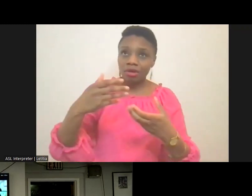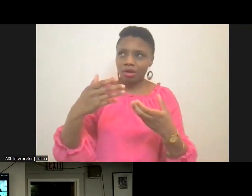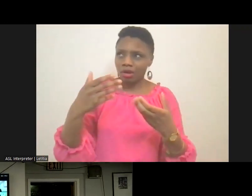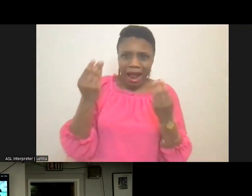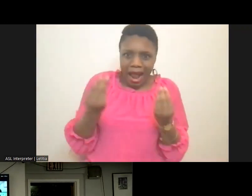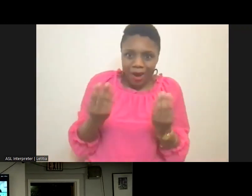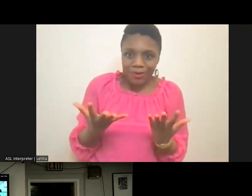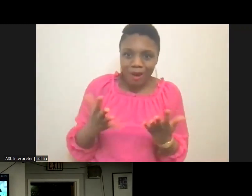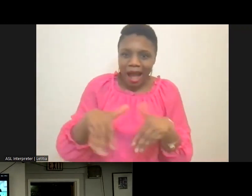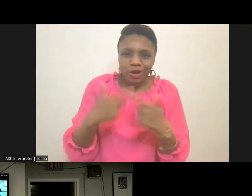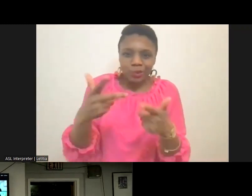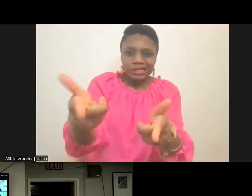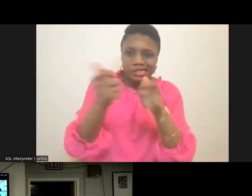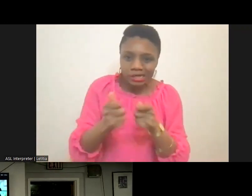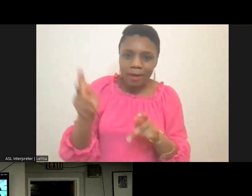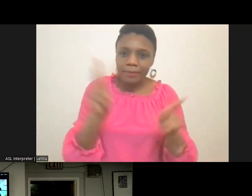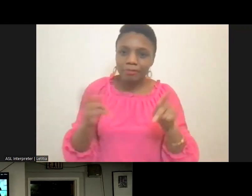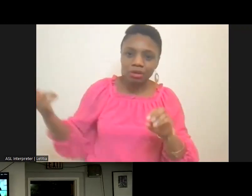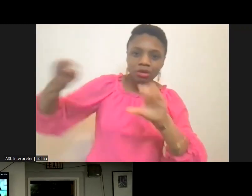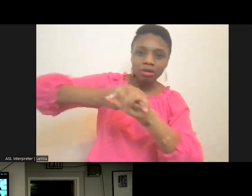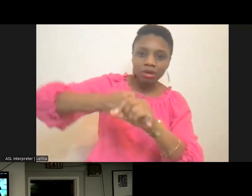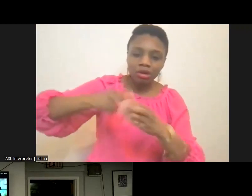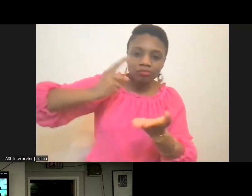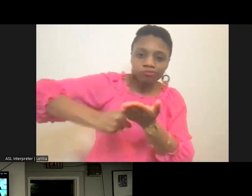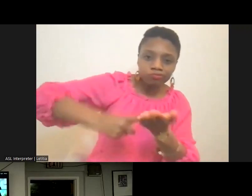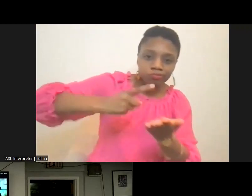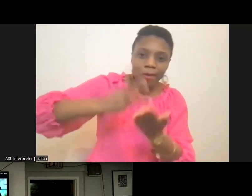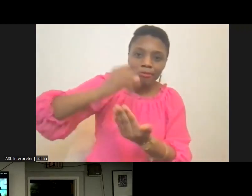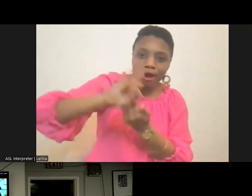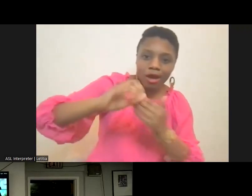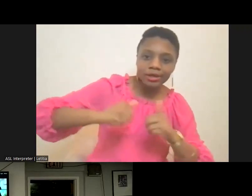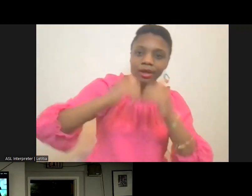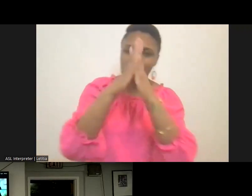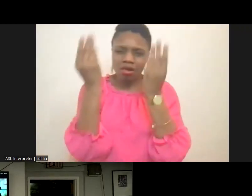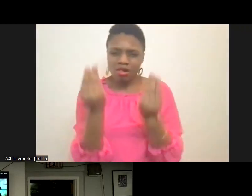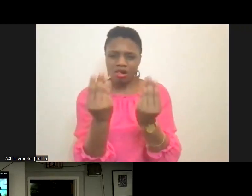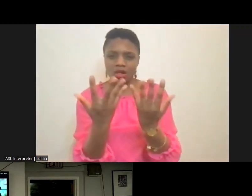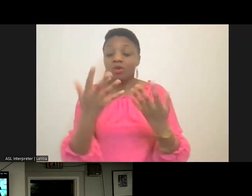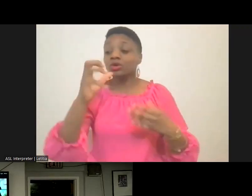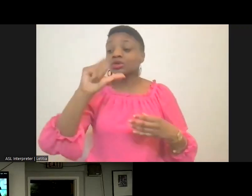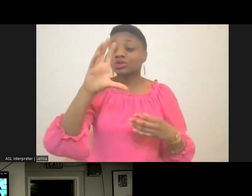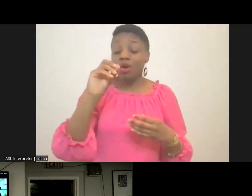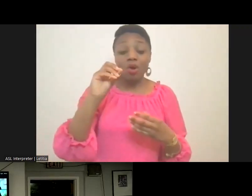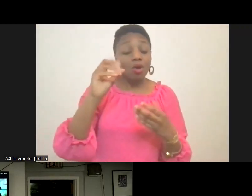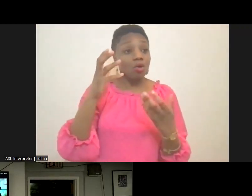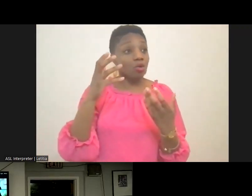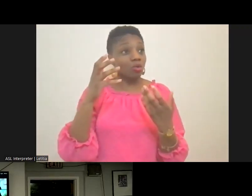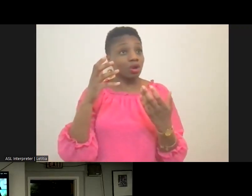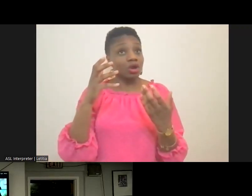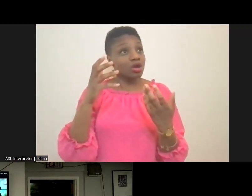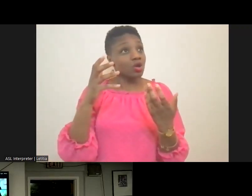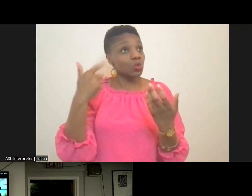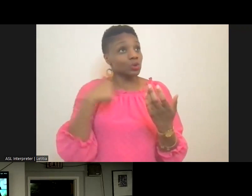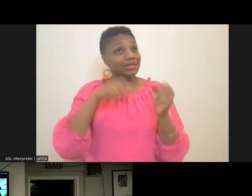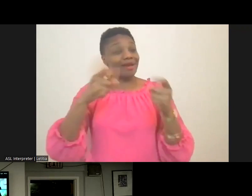that. And, at least, with announcements about public